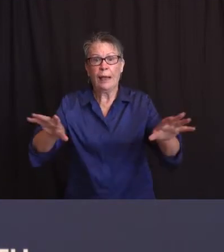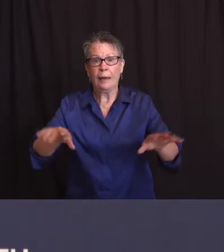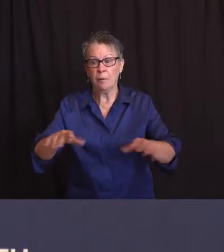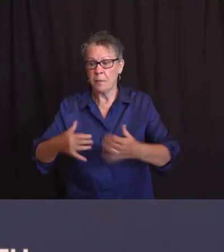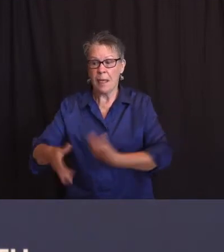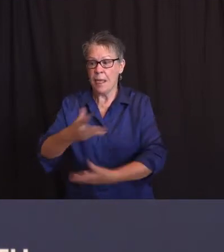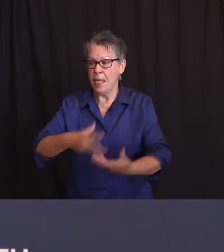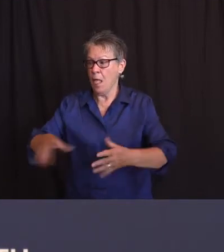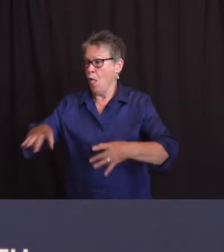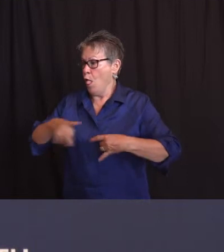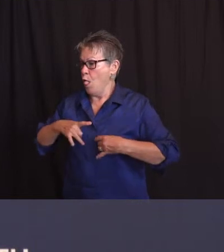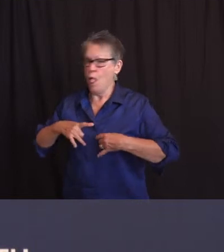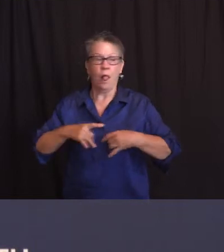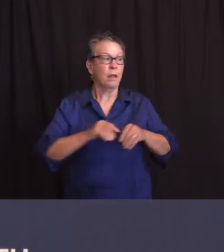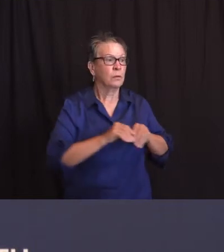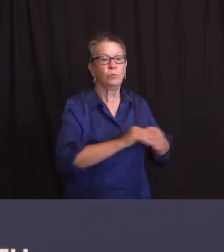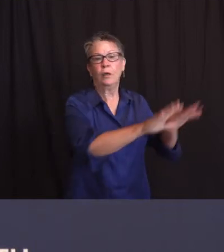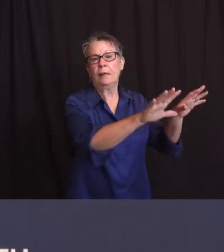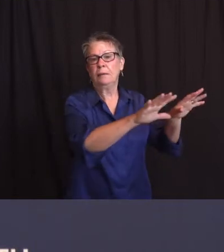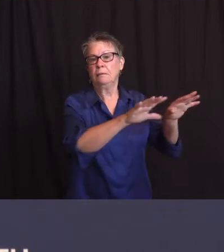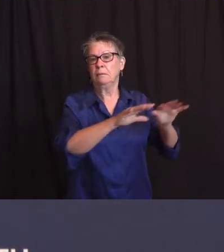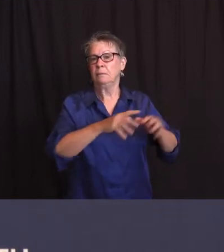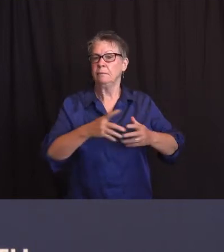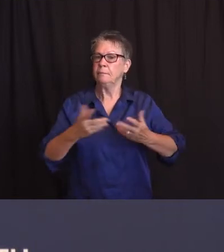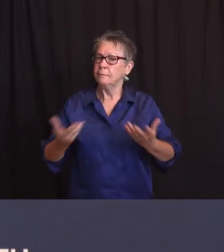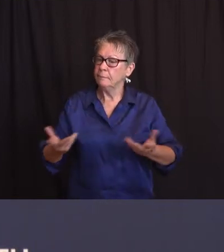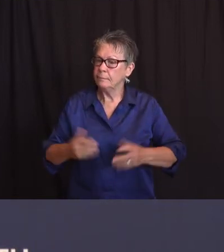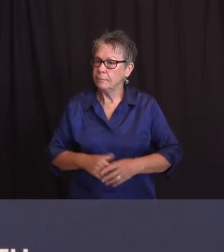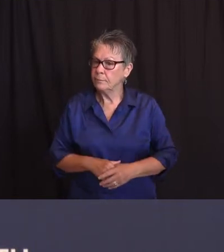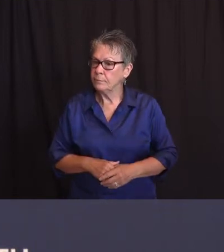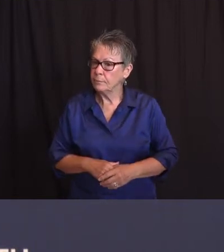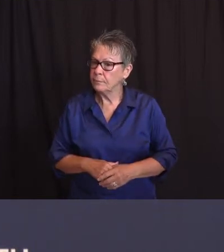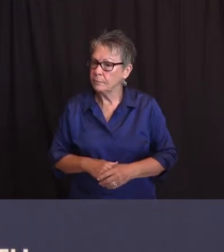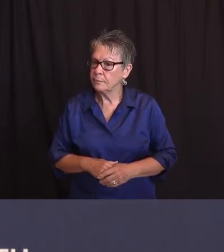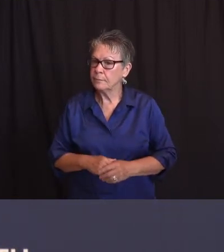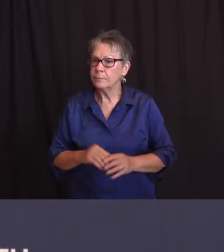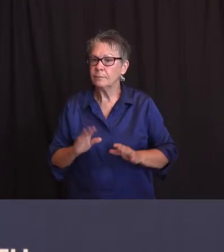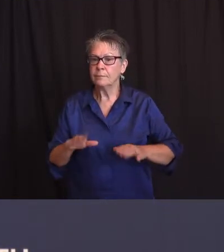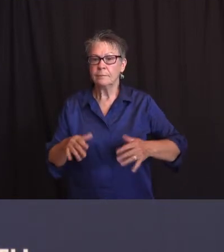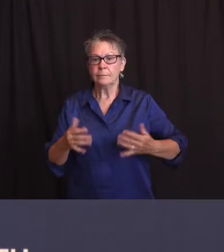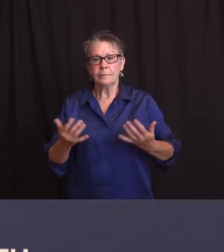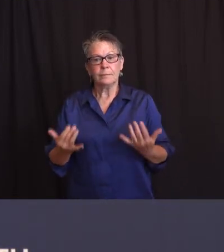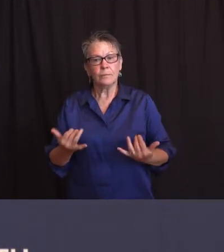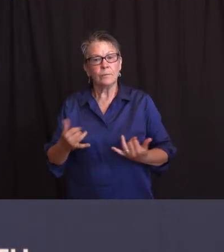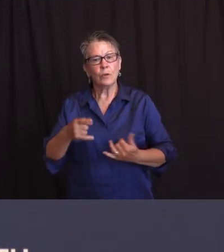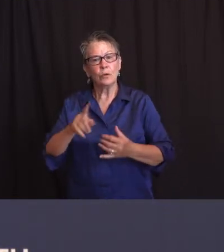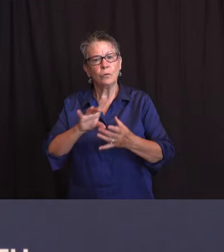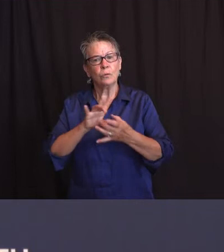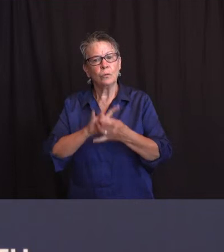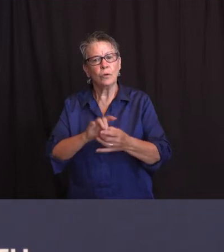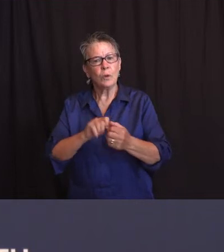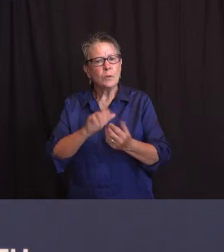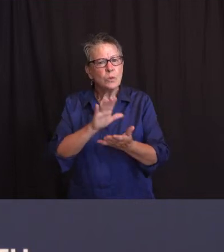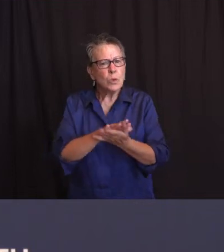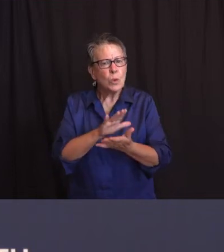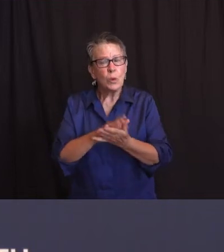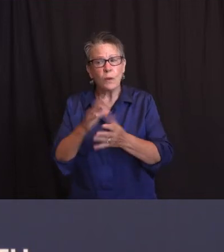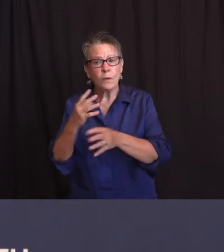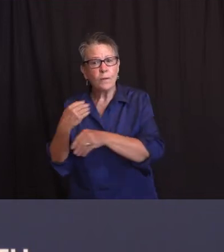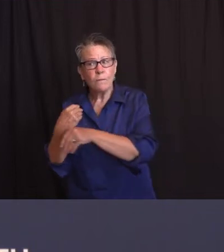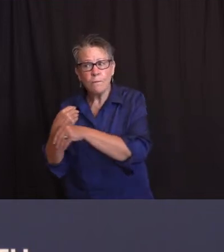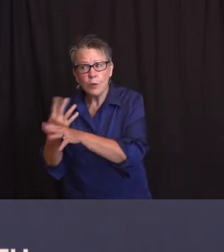we have confidence that we can keep people healthy, whether that's kids, educators,